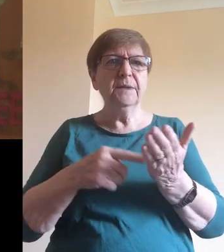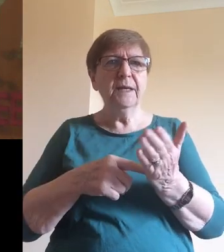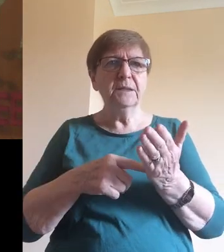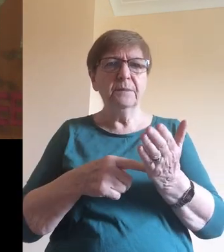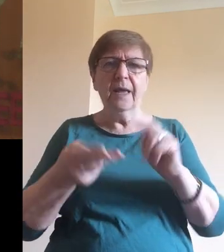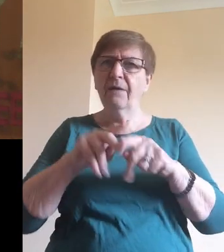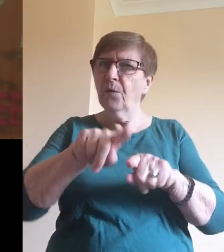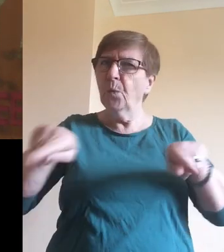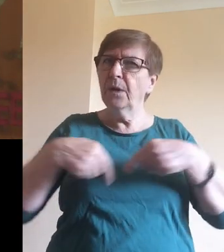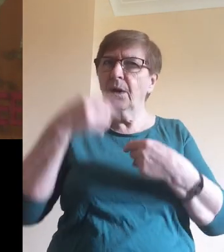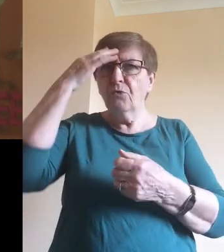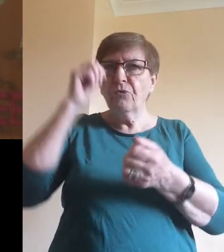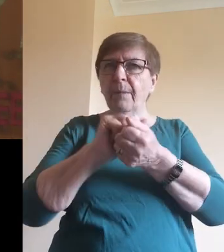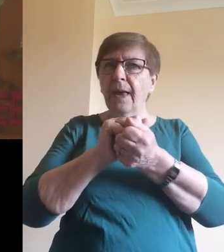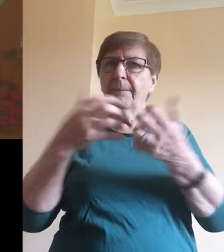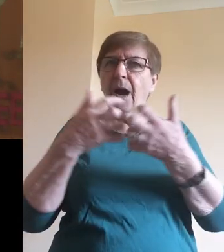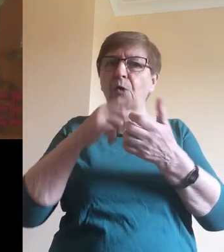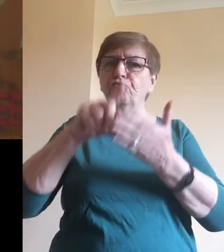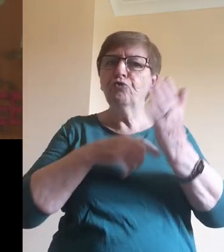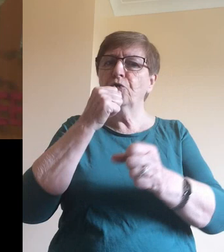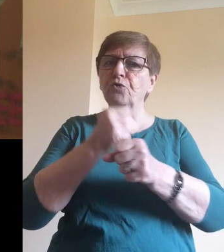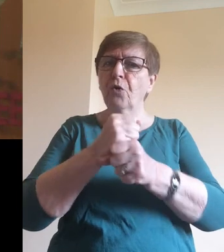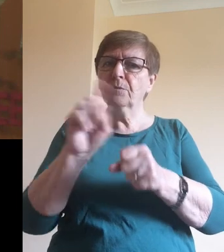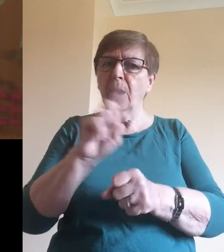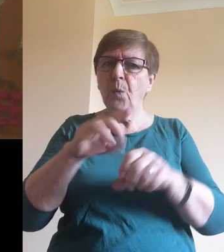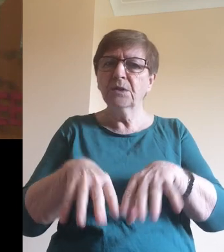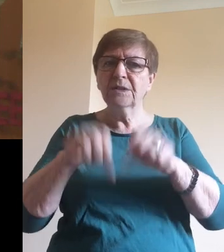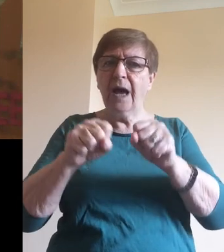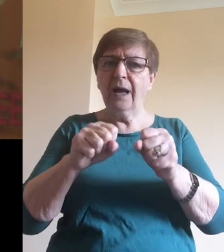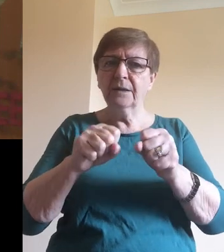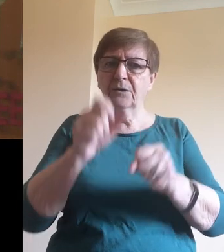all recall how John's gospel began.